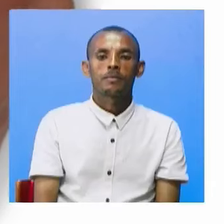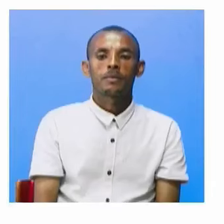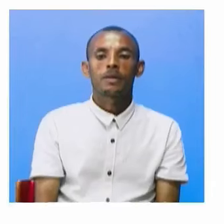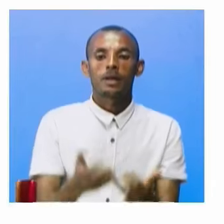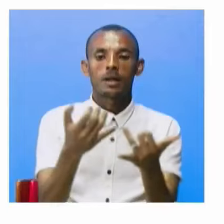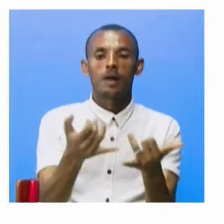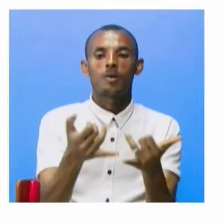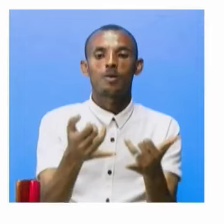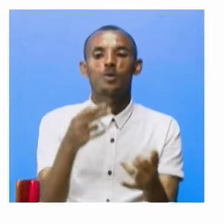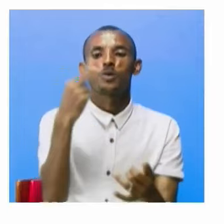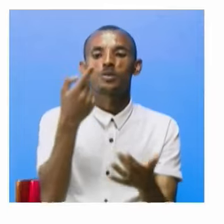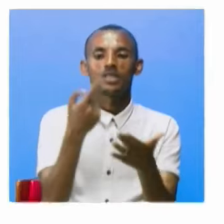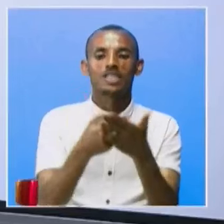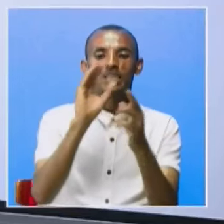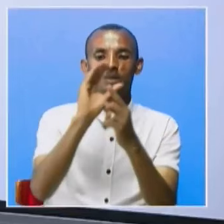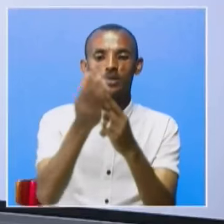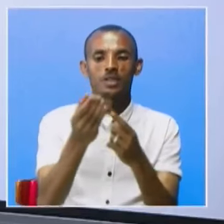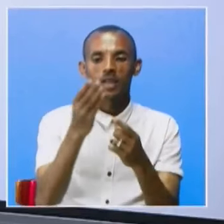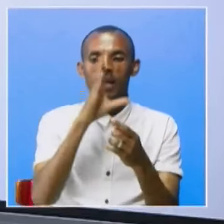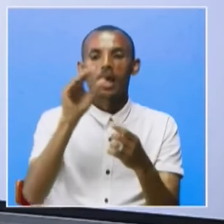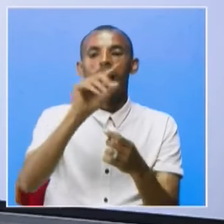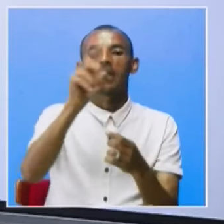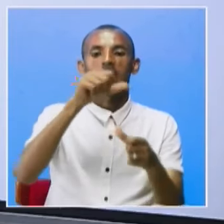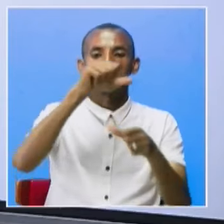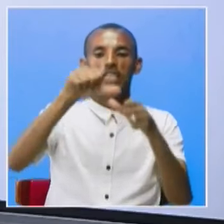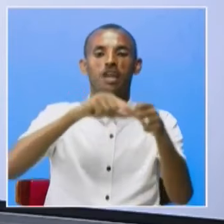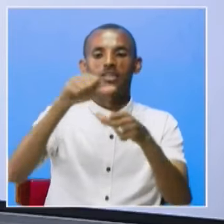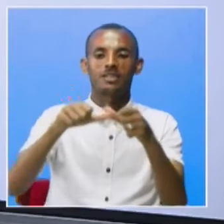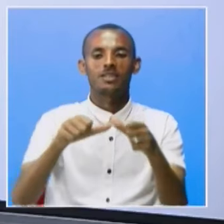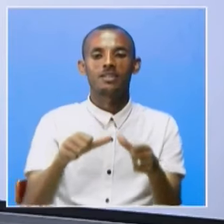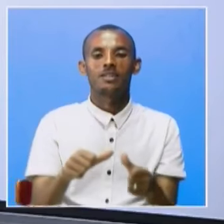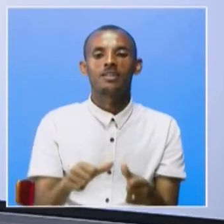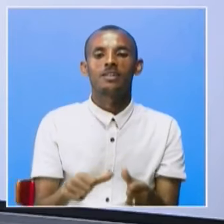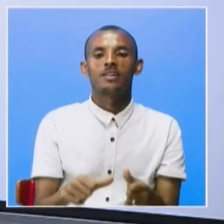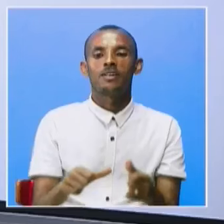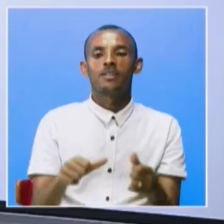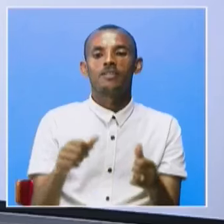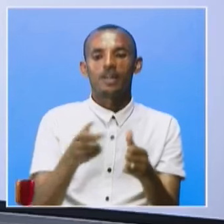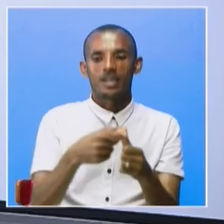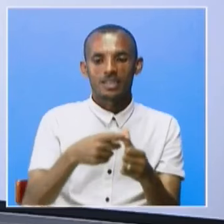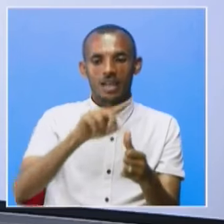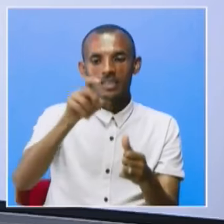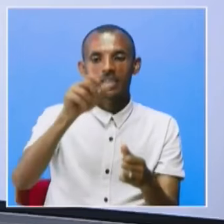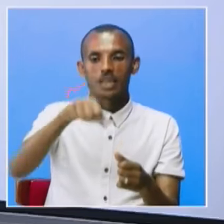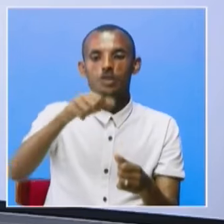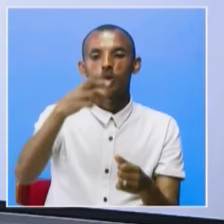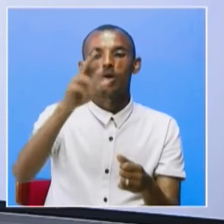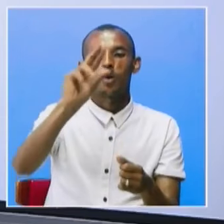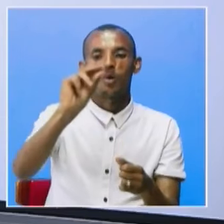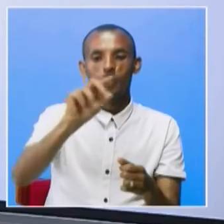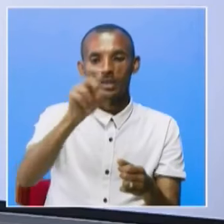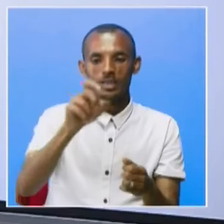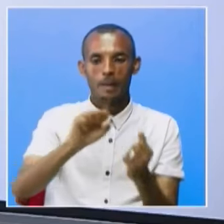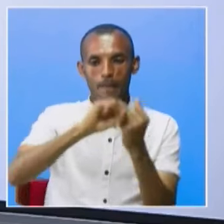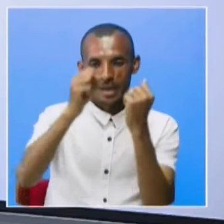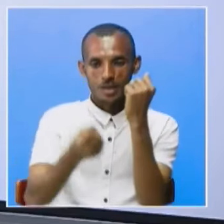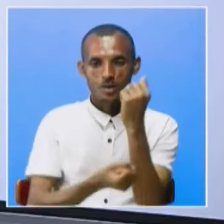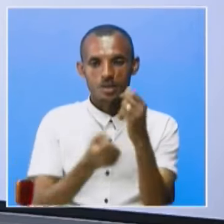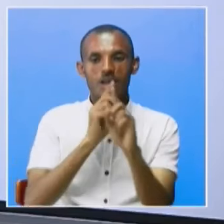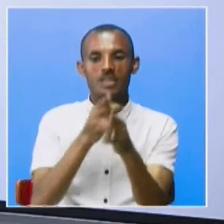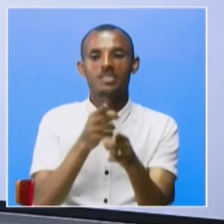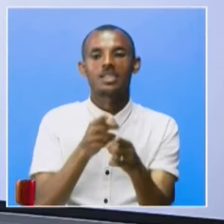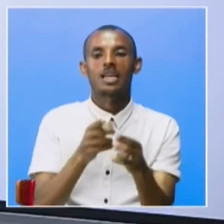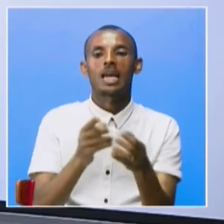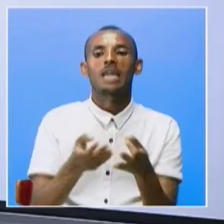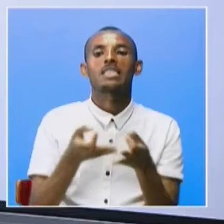Now, use this situation and ask each other. First, ask yes or no question. Then, based on the answer, extend